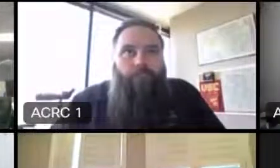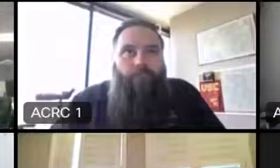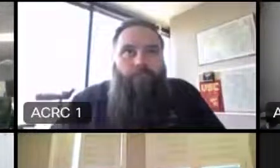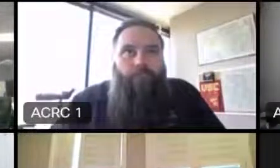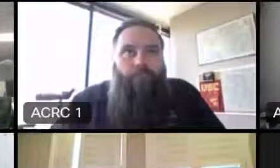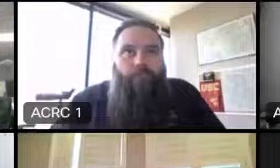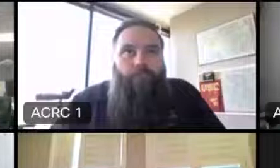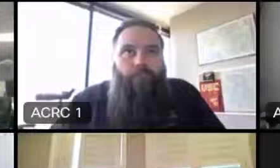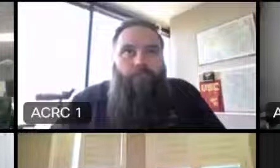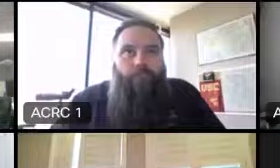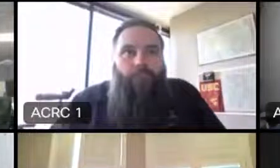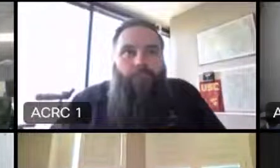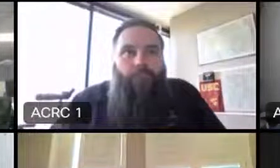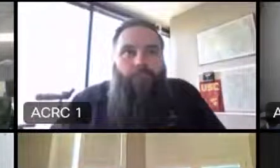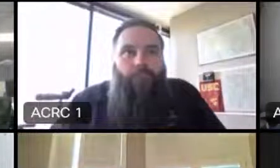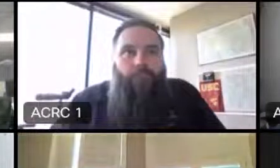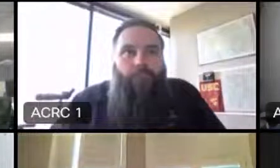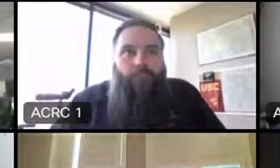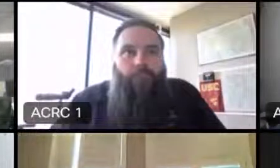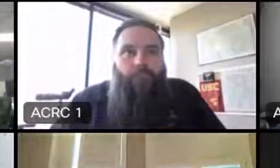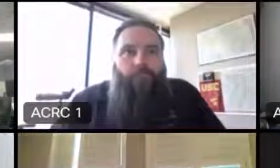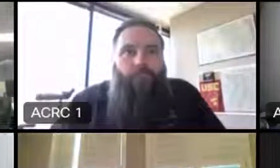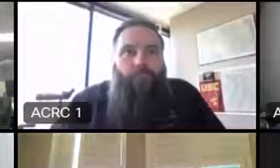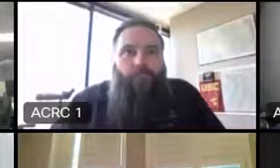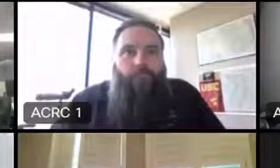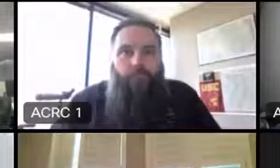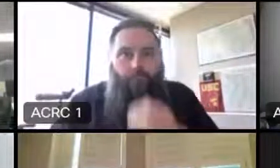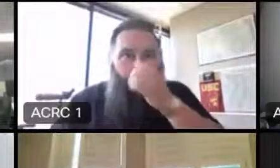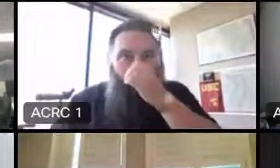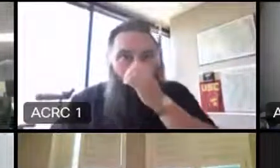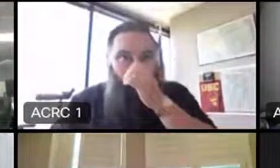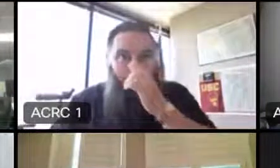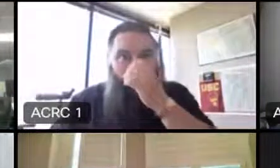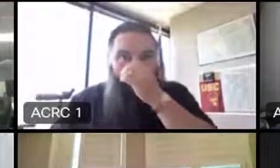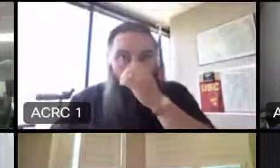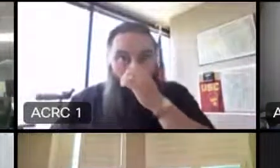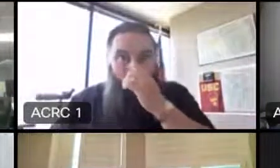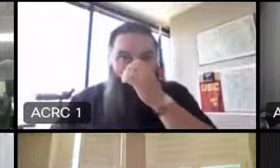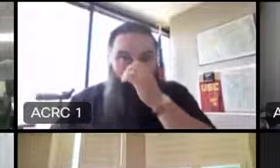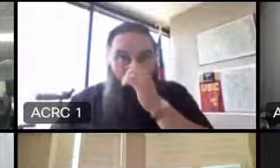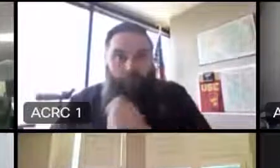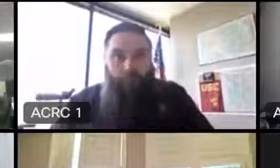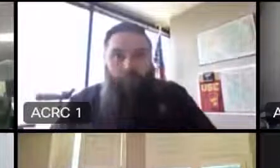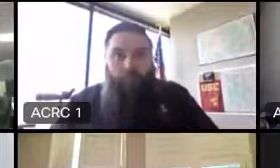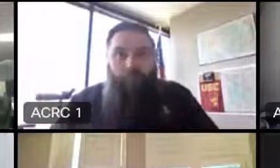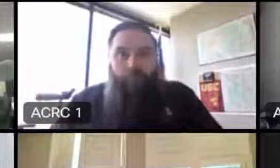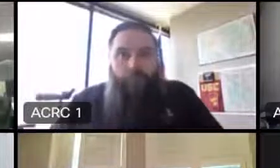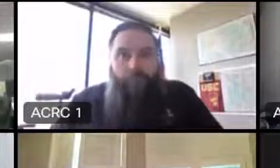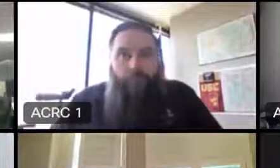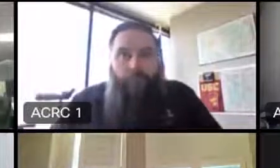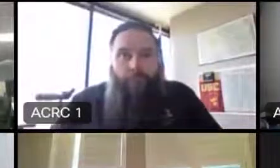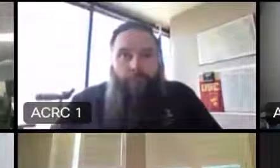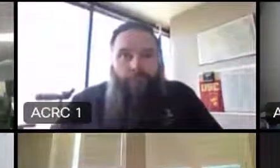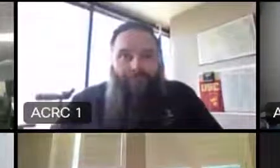streamline this process so that all of these things are resolved. But I'm attending all of